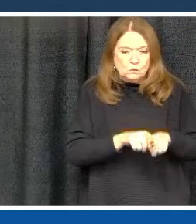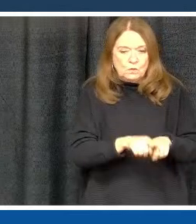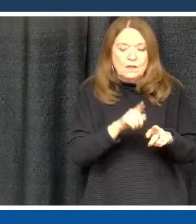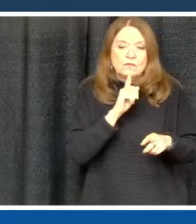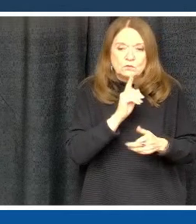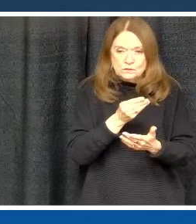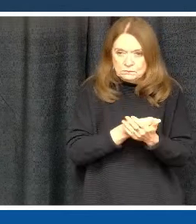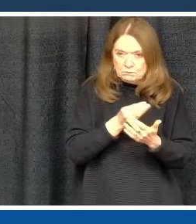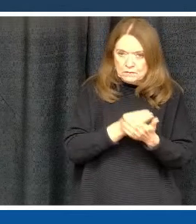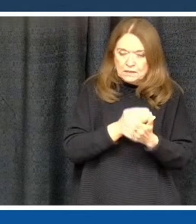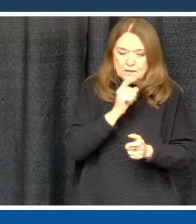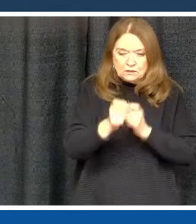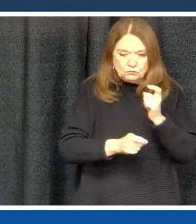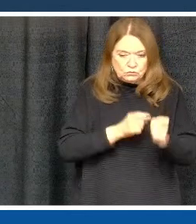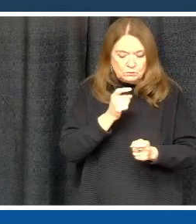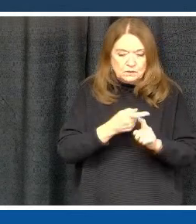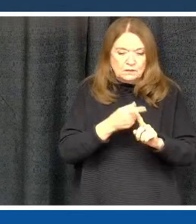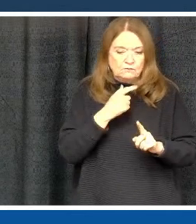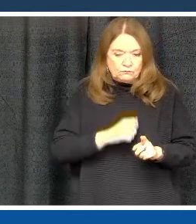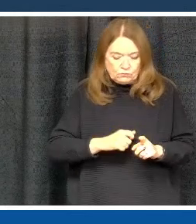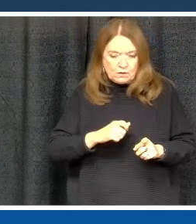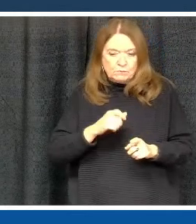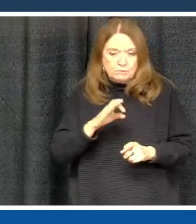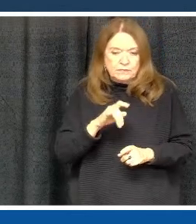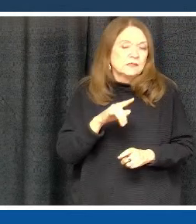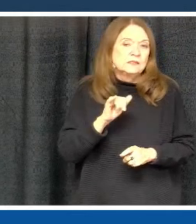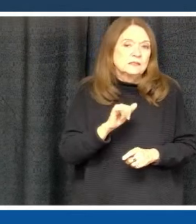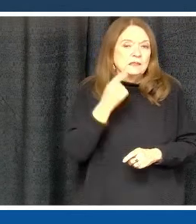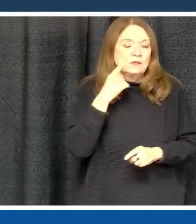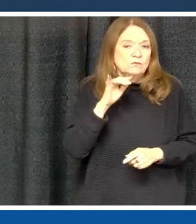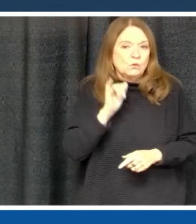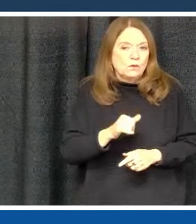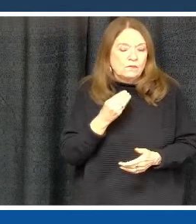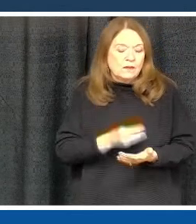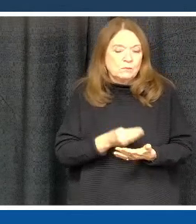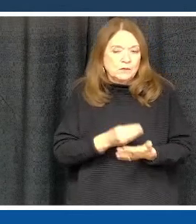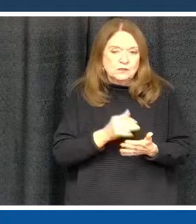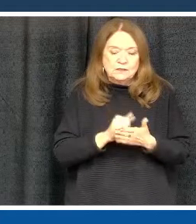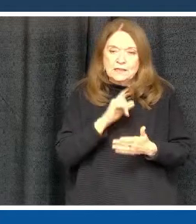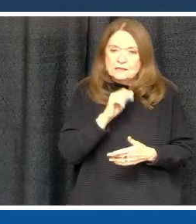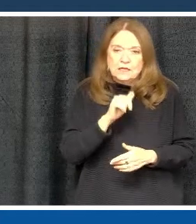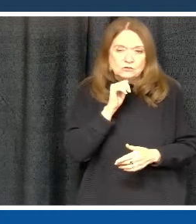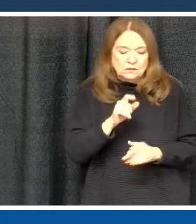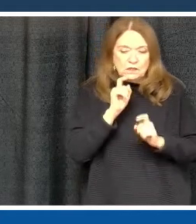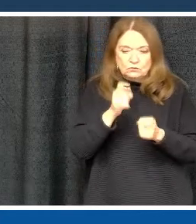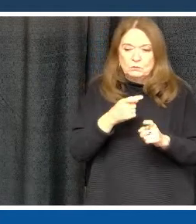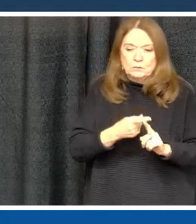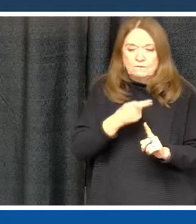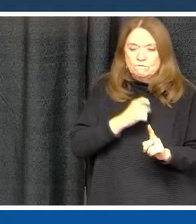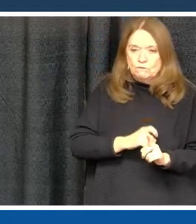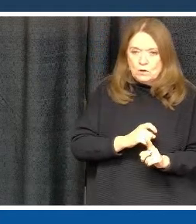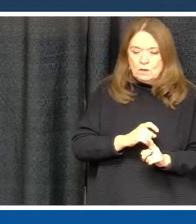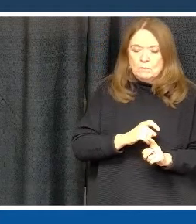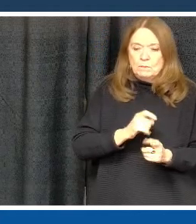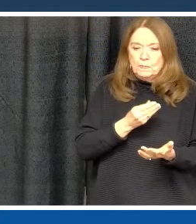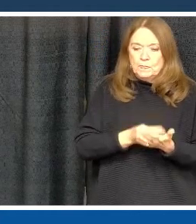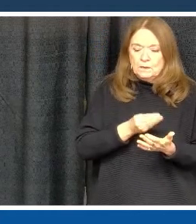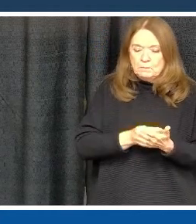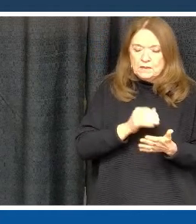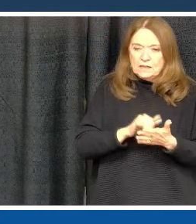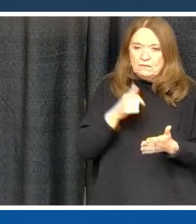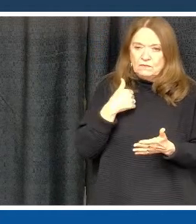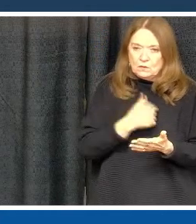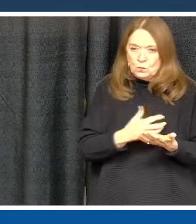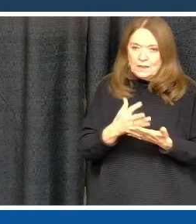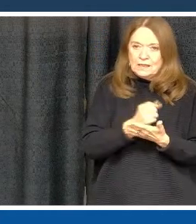is money contributed from the city for that budget, that's actually not contributed from the money that we